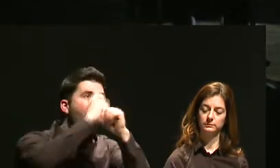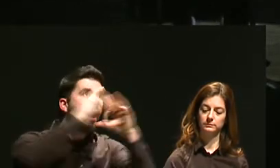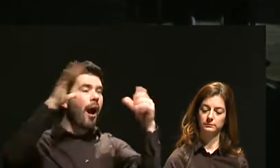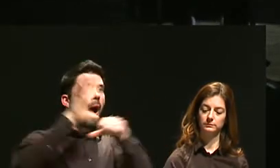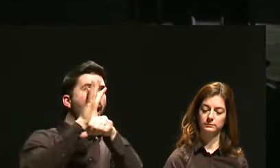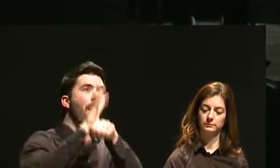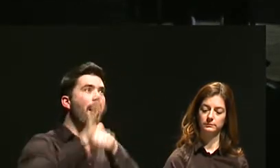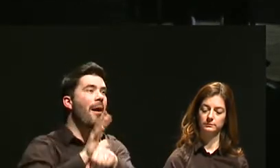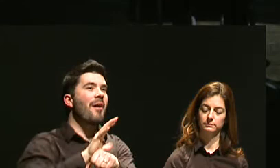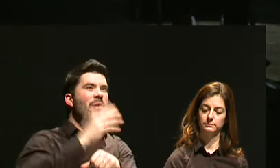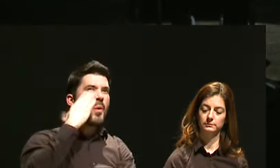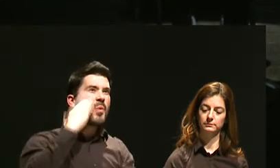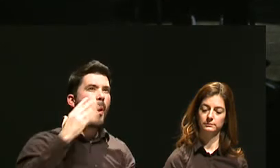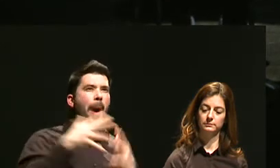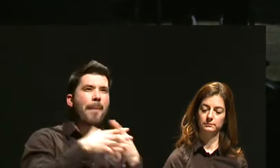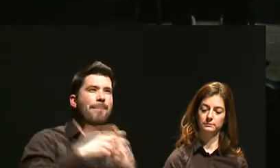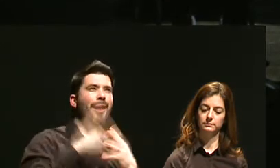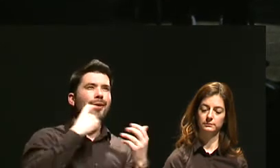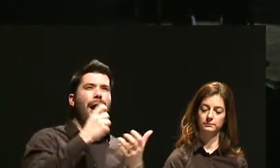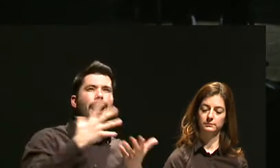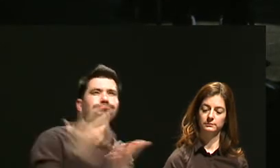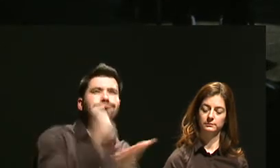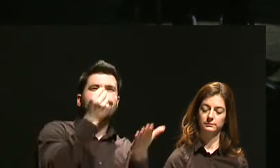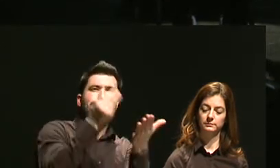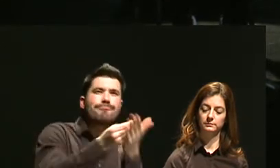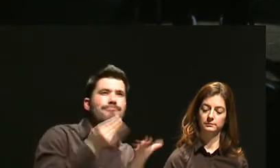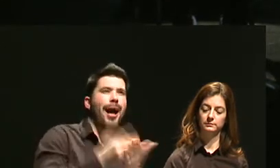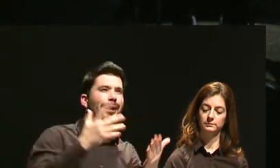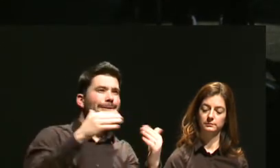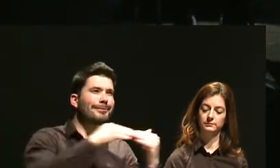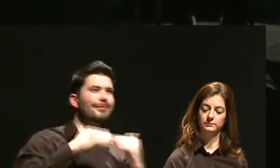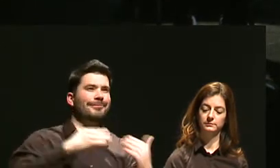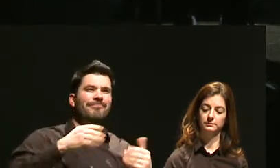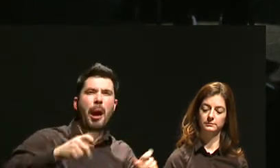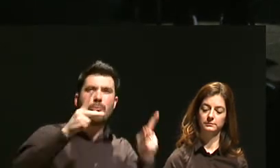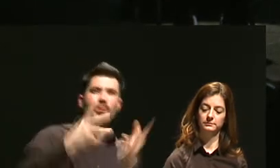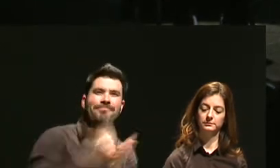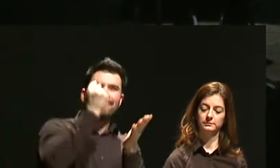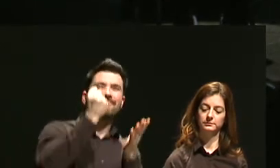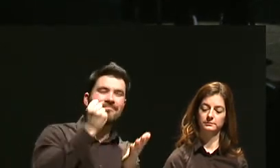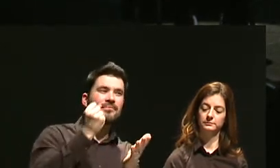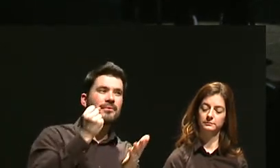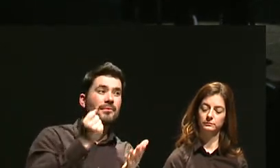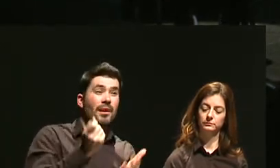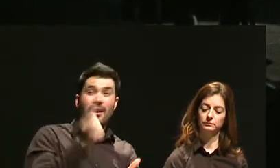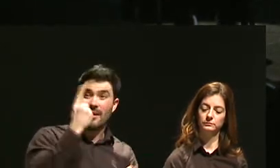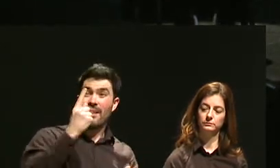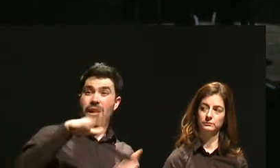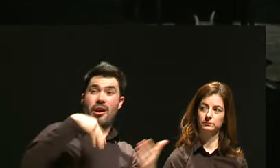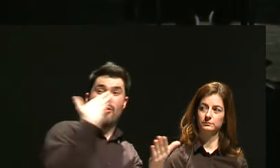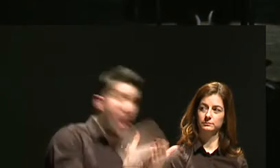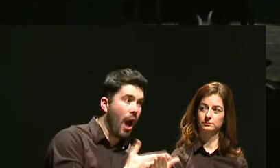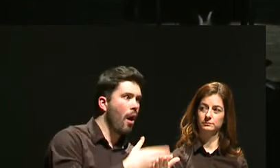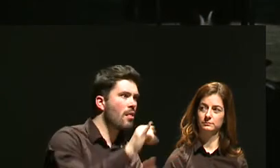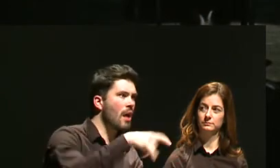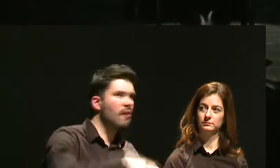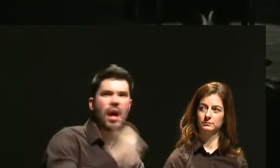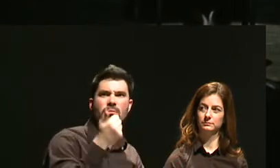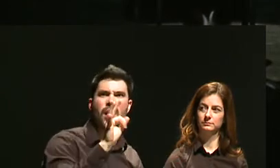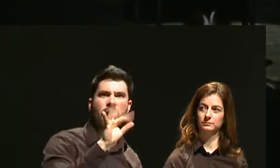movies. Prosperous. Equitable. Just. Safe. The land of opportunity. But it's the height of the crack epidemic.